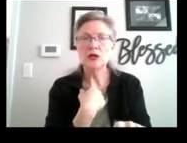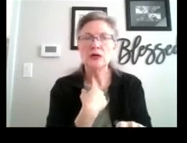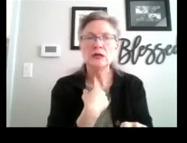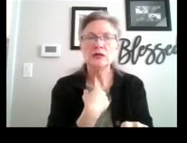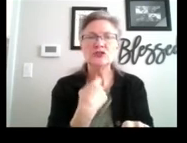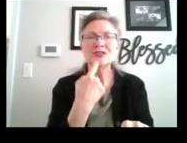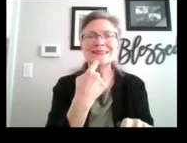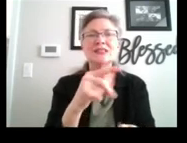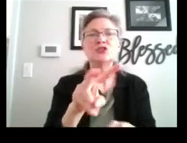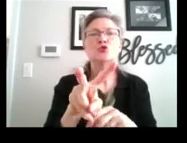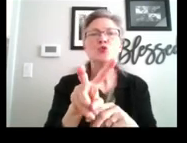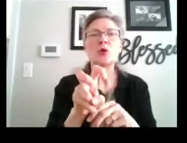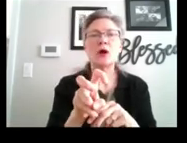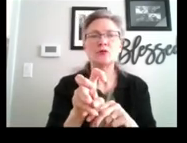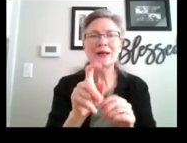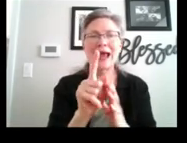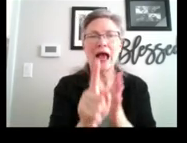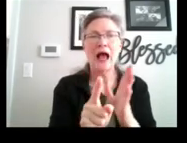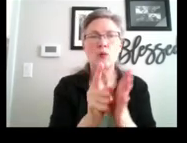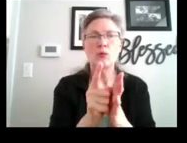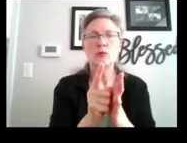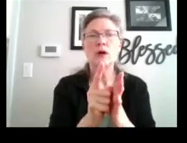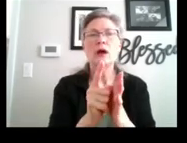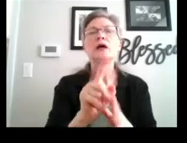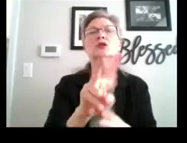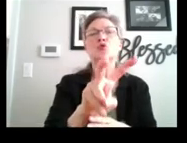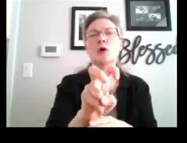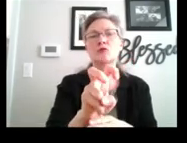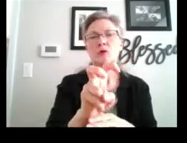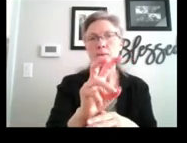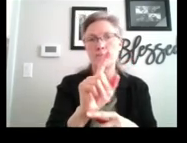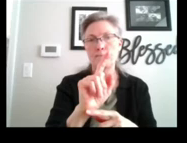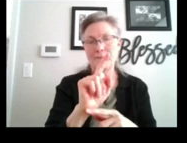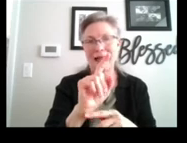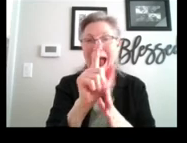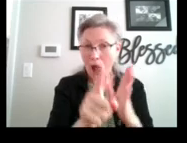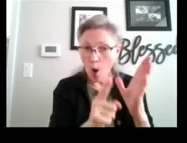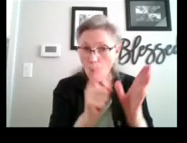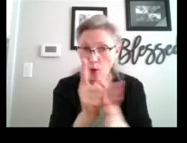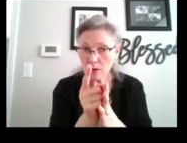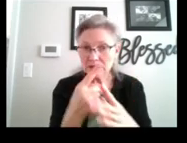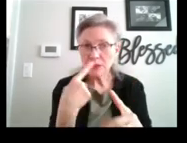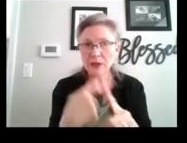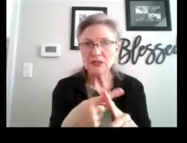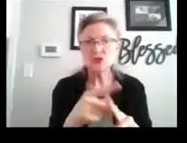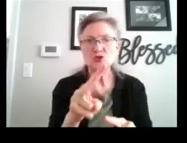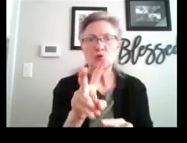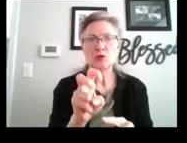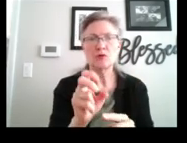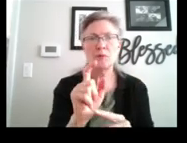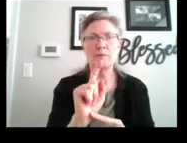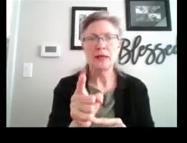on a science project. Cliff spent 200 minutes. Who spent more